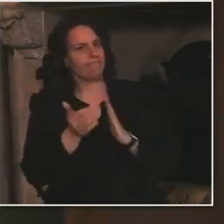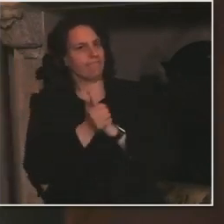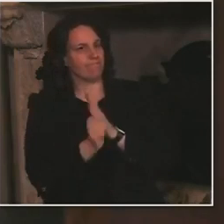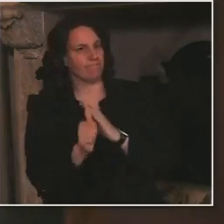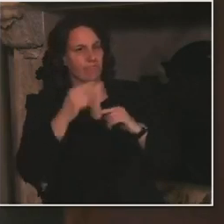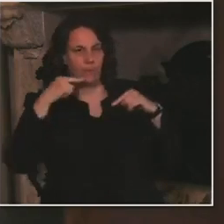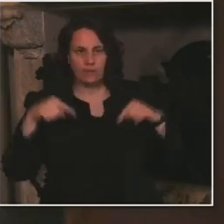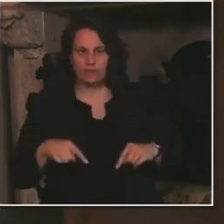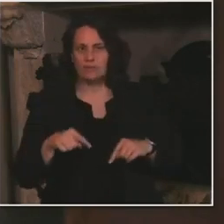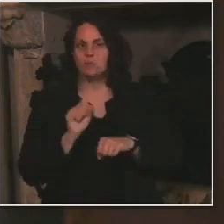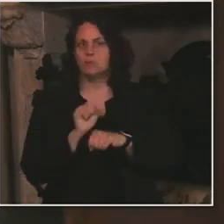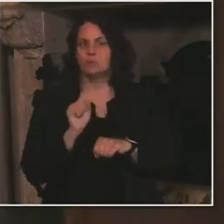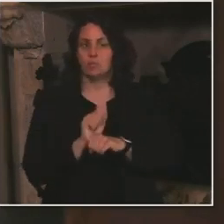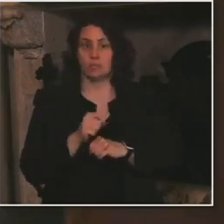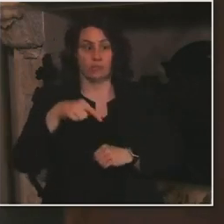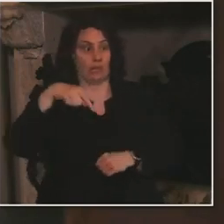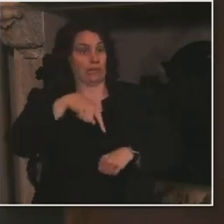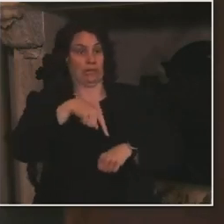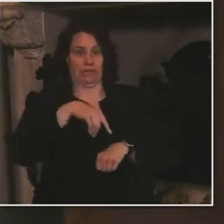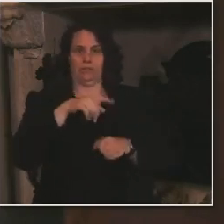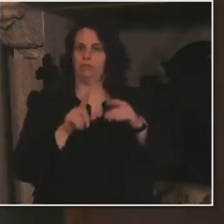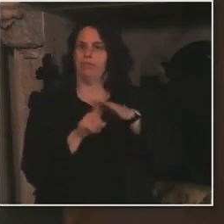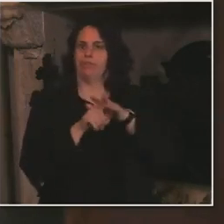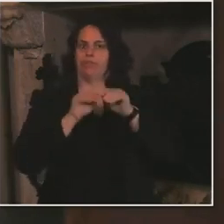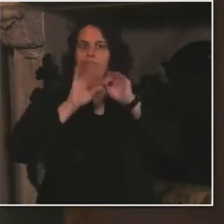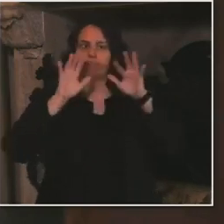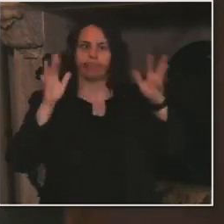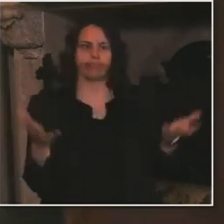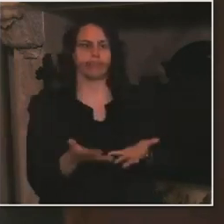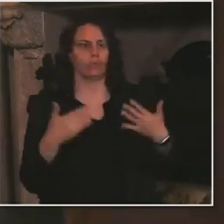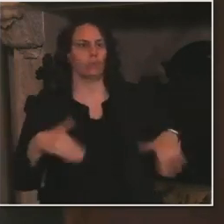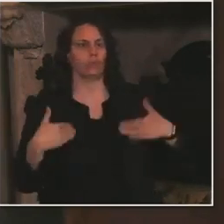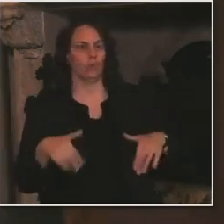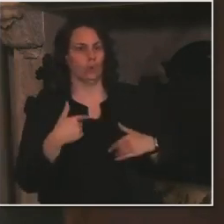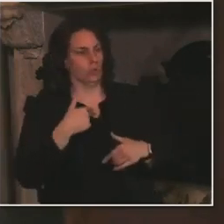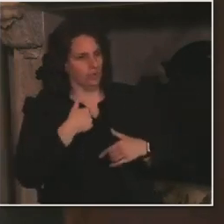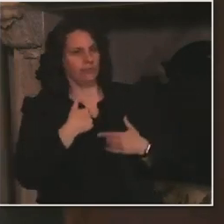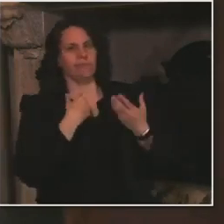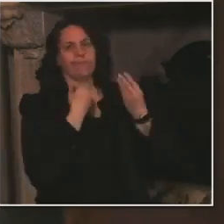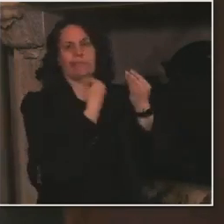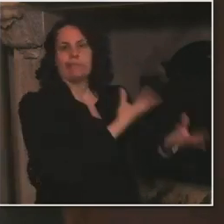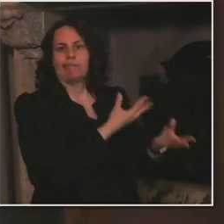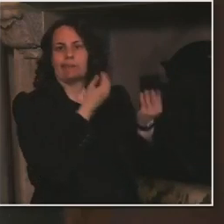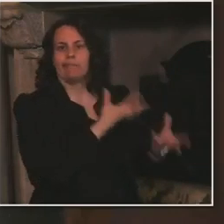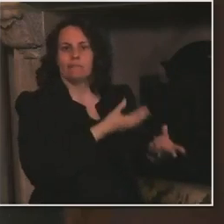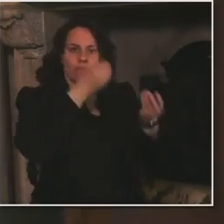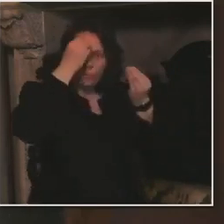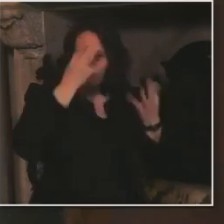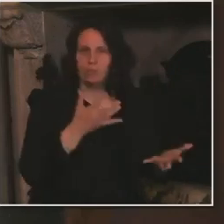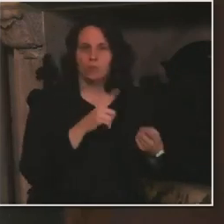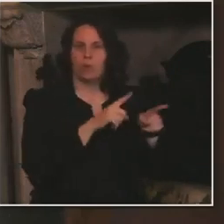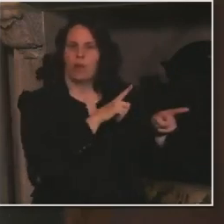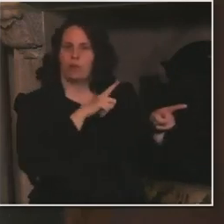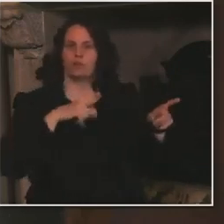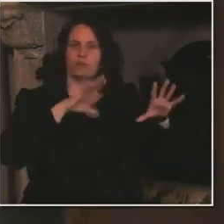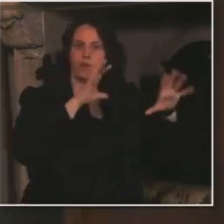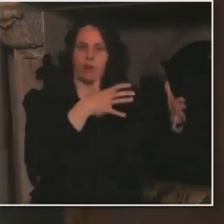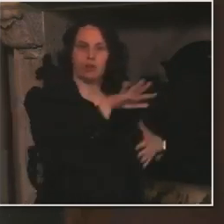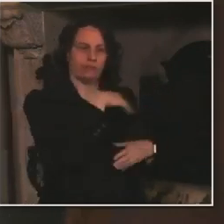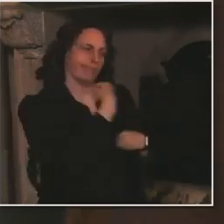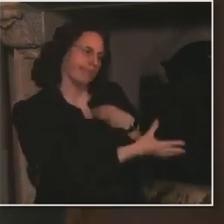at least regular briefings and updates to the legislature, just as we have done through these media briefings,